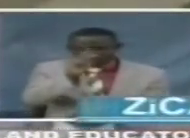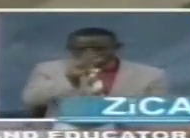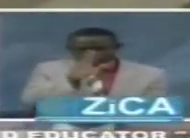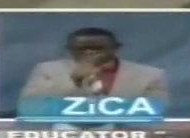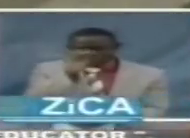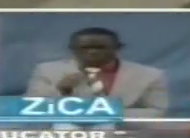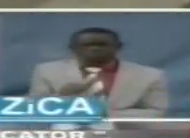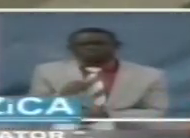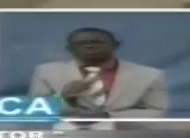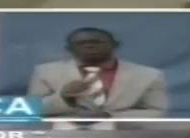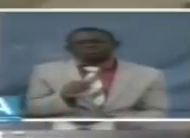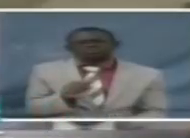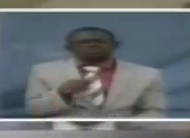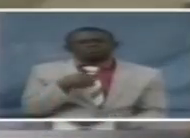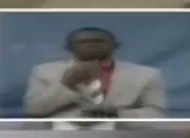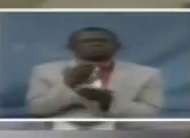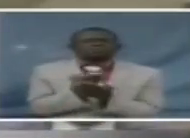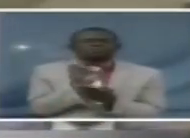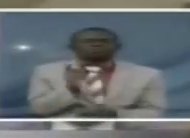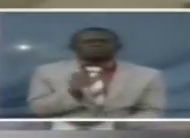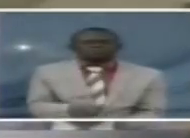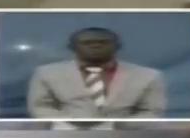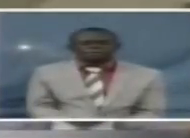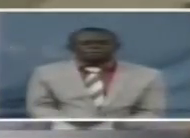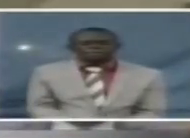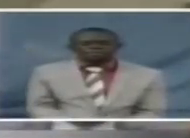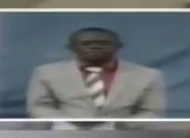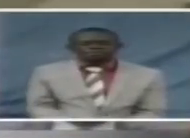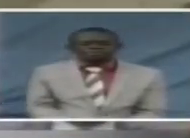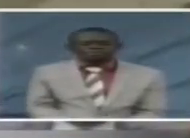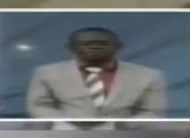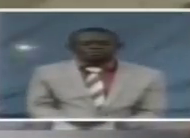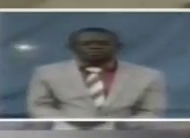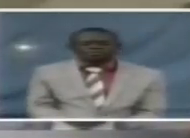from 15% to 5% to reduce the cost of manufacturing.